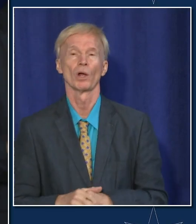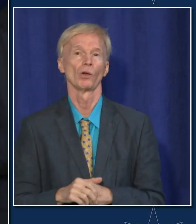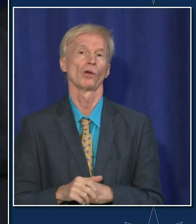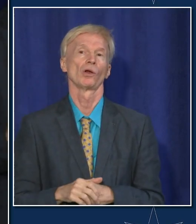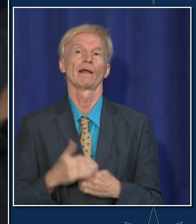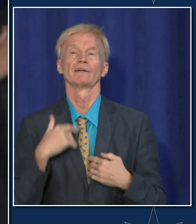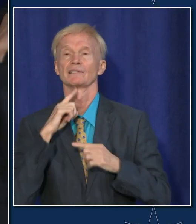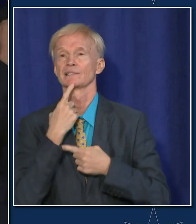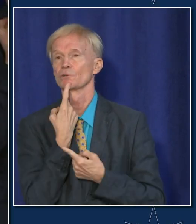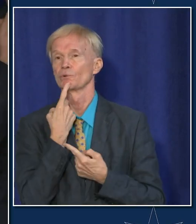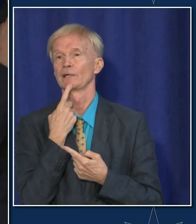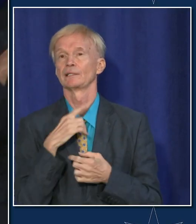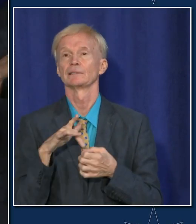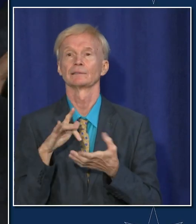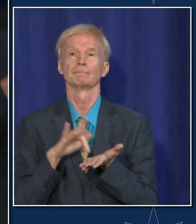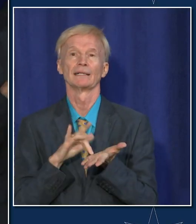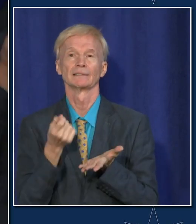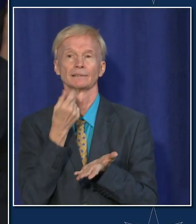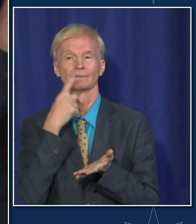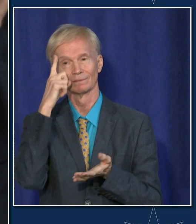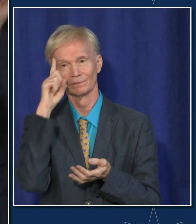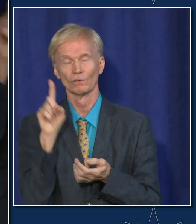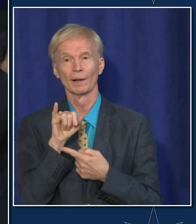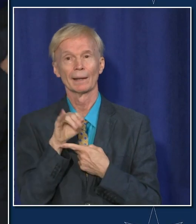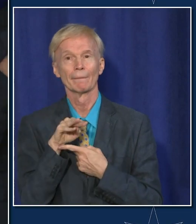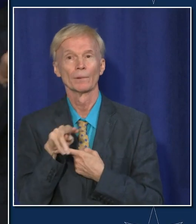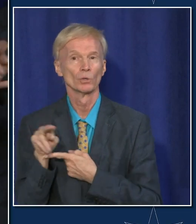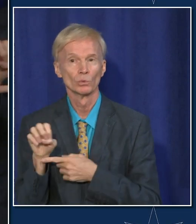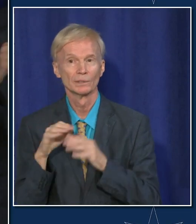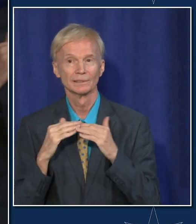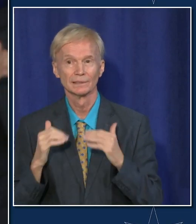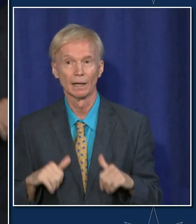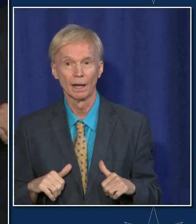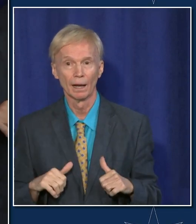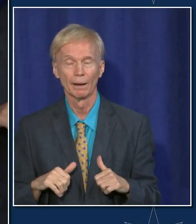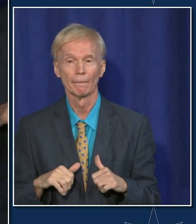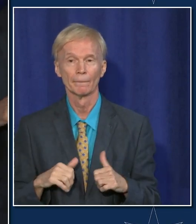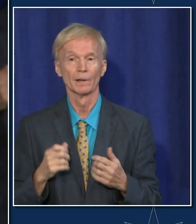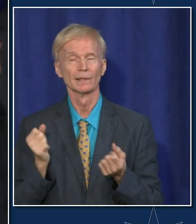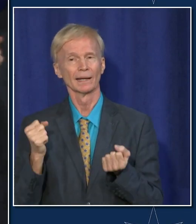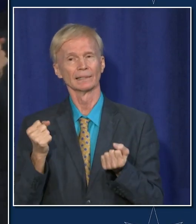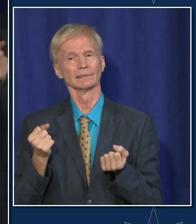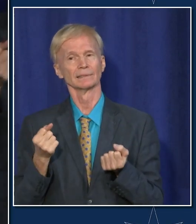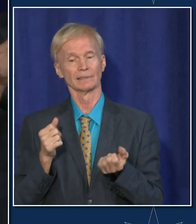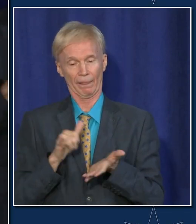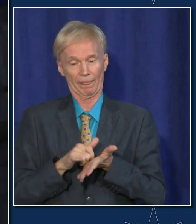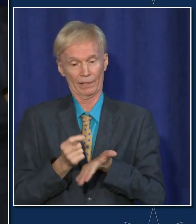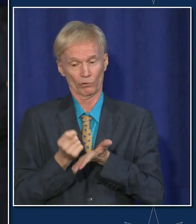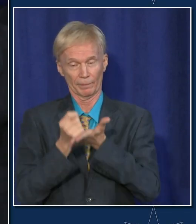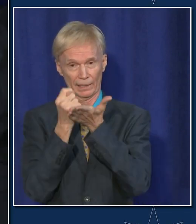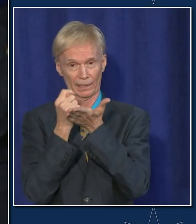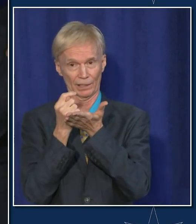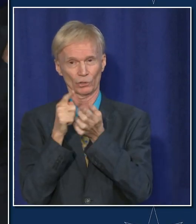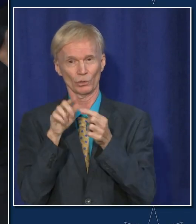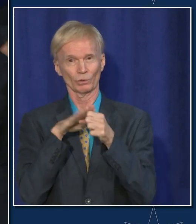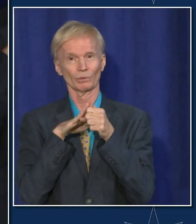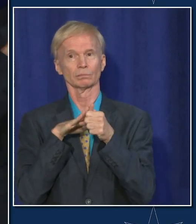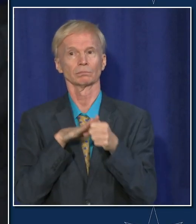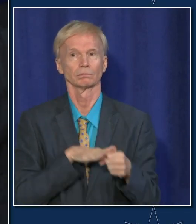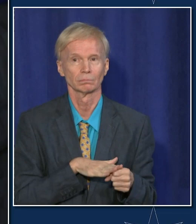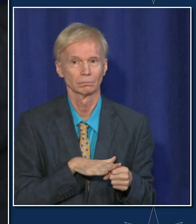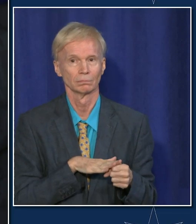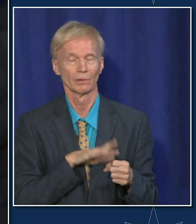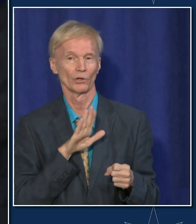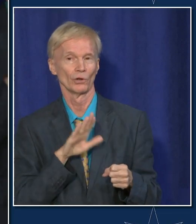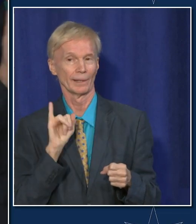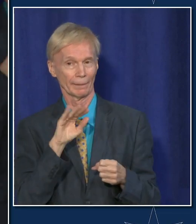on severe immune suppressing medications, not surprisingly, the goal of those medications and treatment is to suppress the immune system. And so